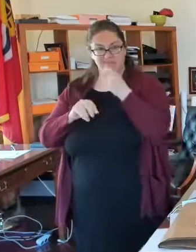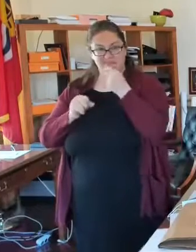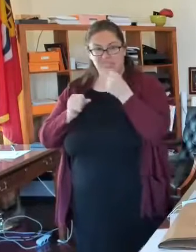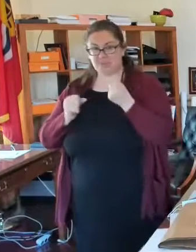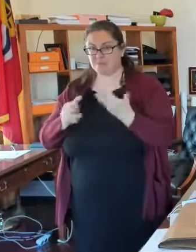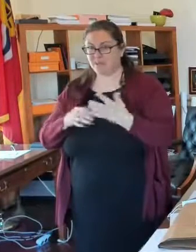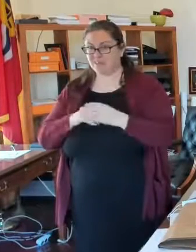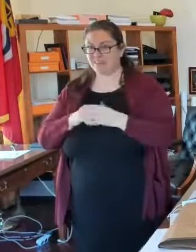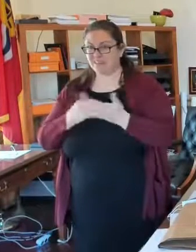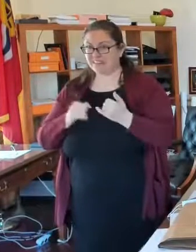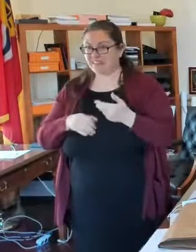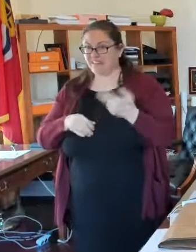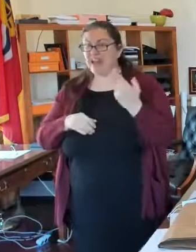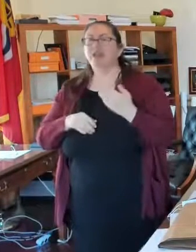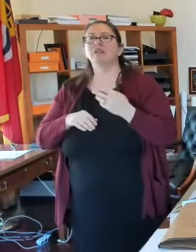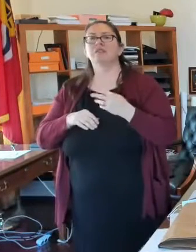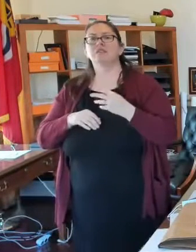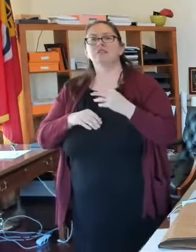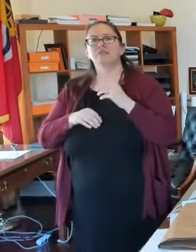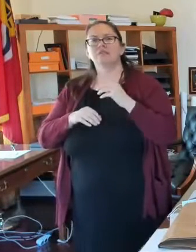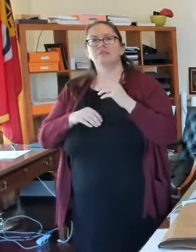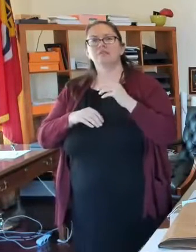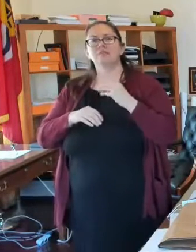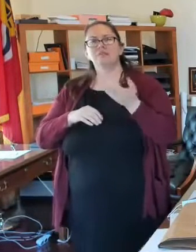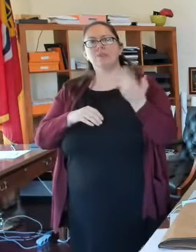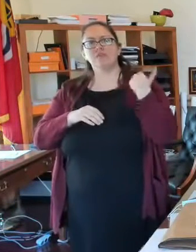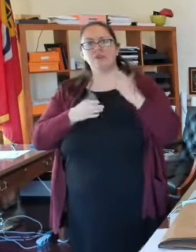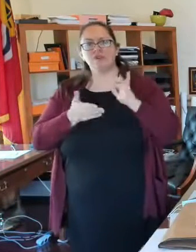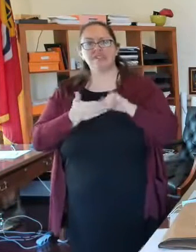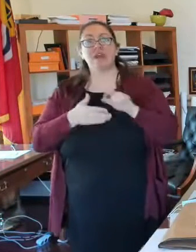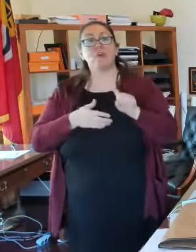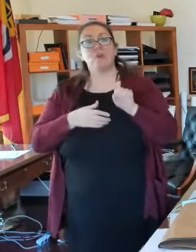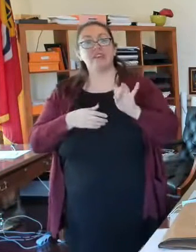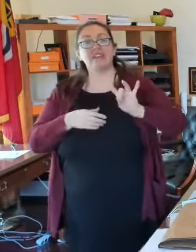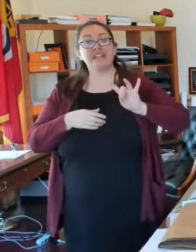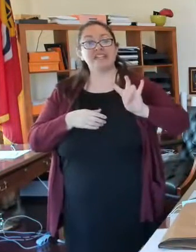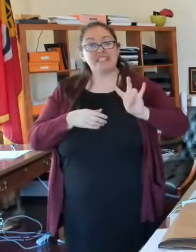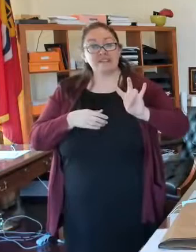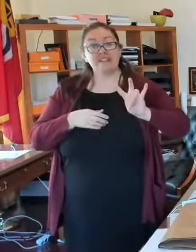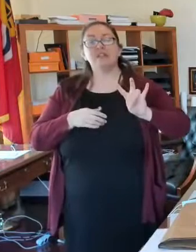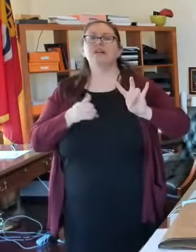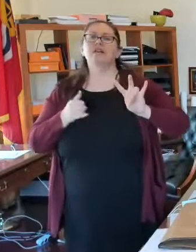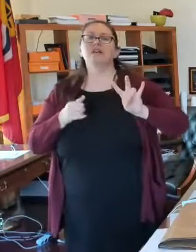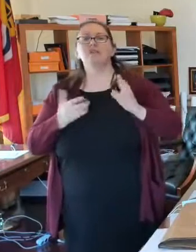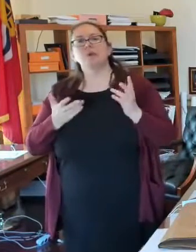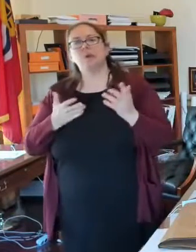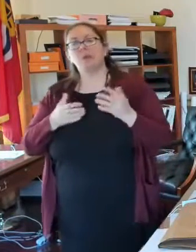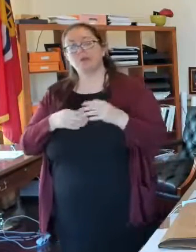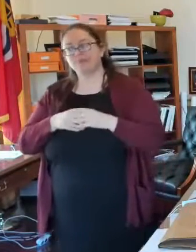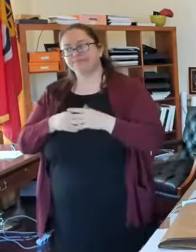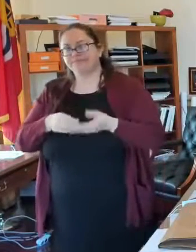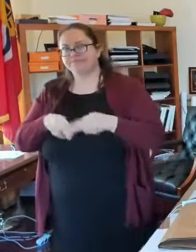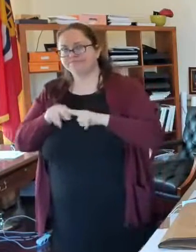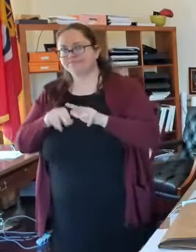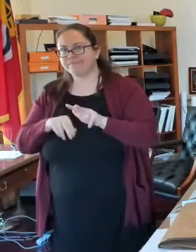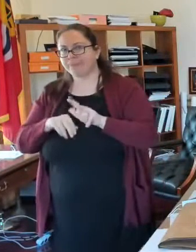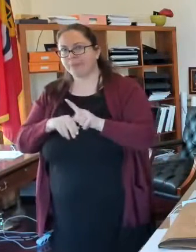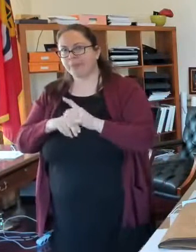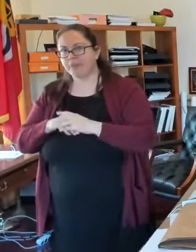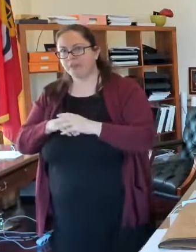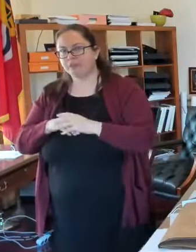significantly higher. The day before was 87, for example. And so it was up 31. And there